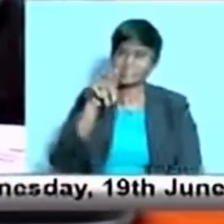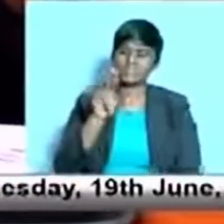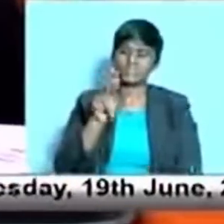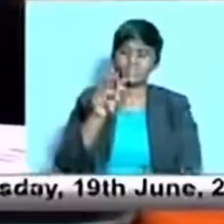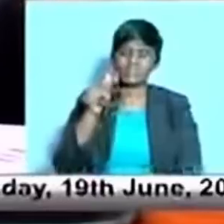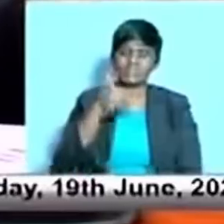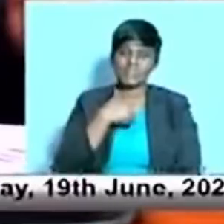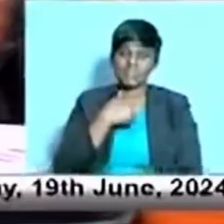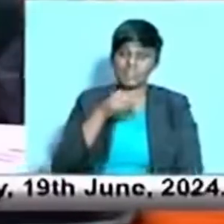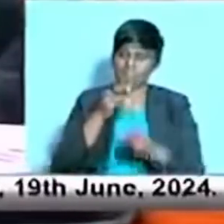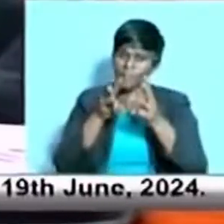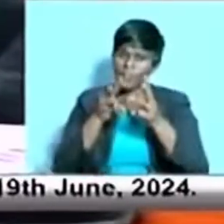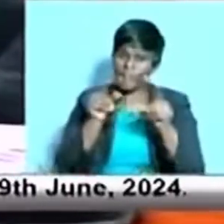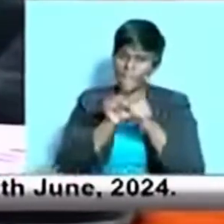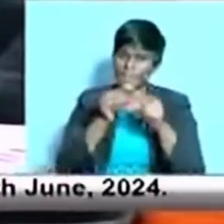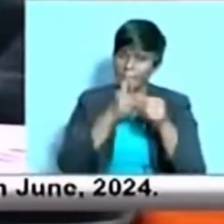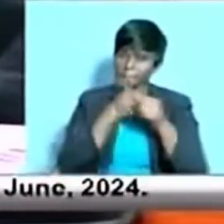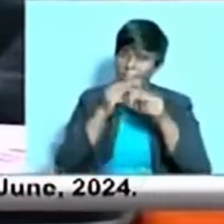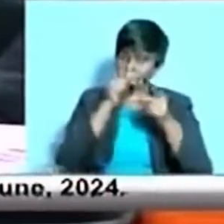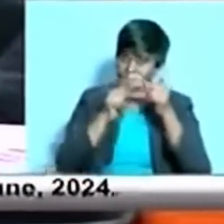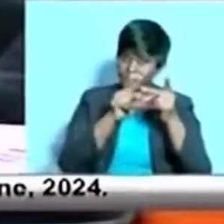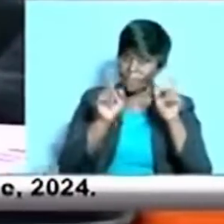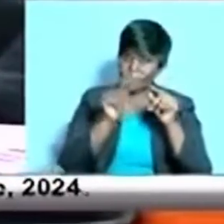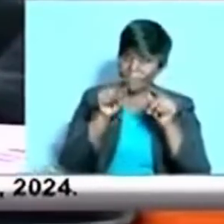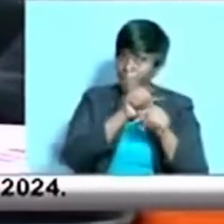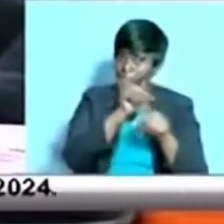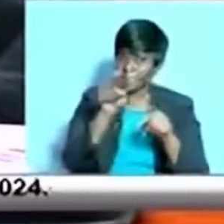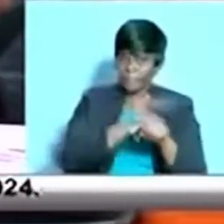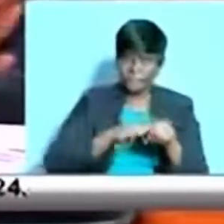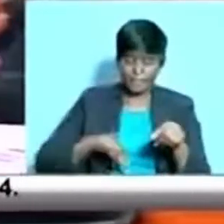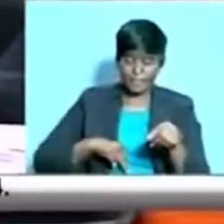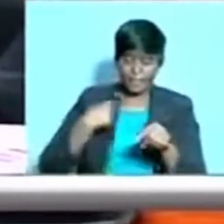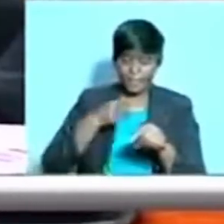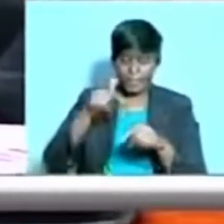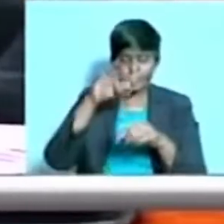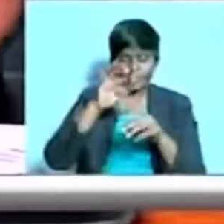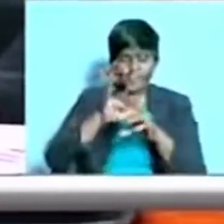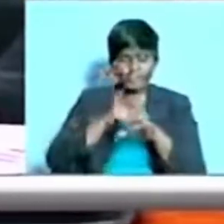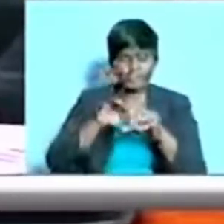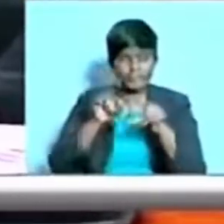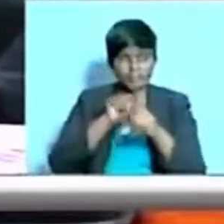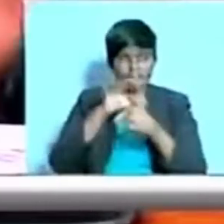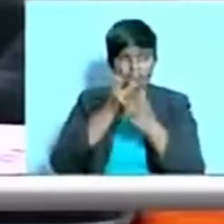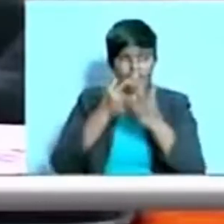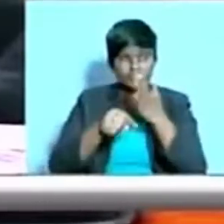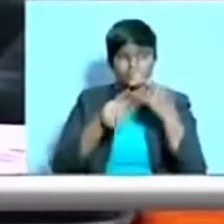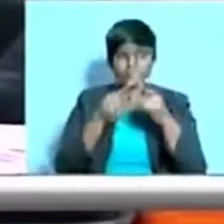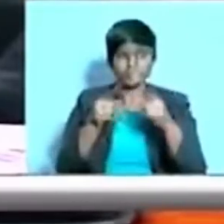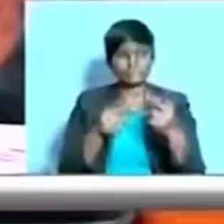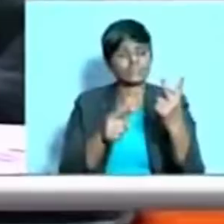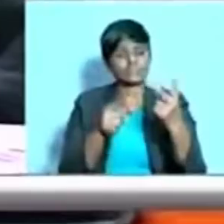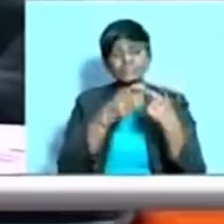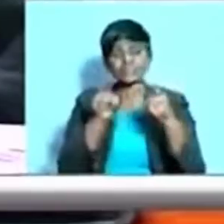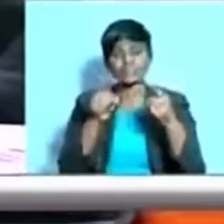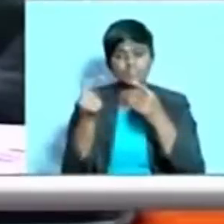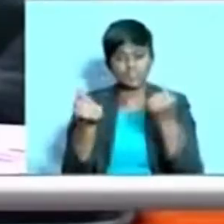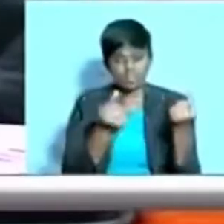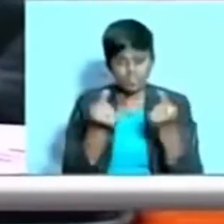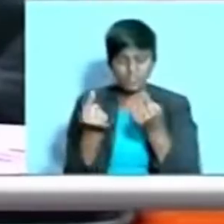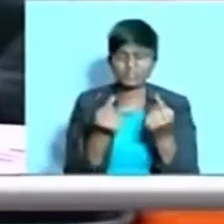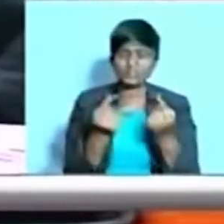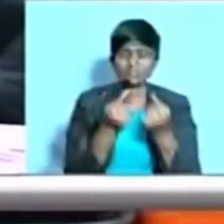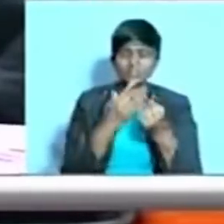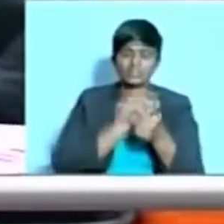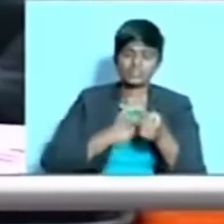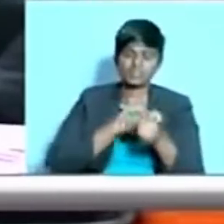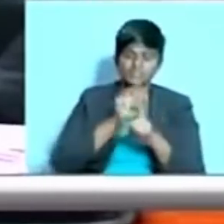is a format, there is a procedure where members of parliament vote. So those are totally two different scenarios.